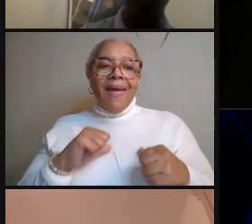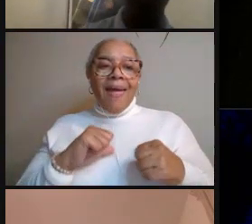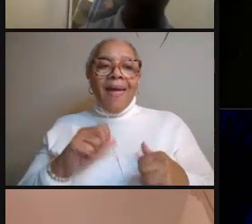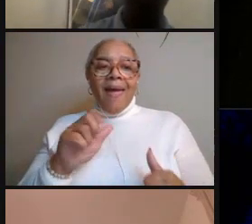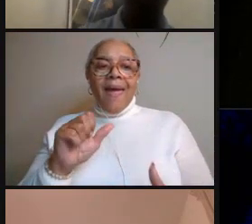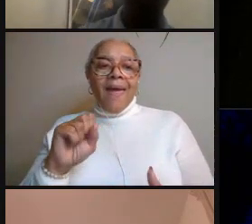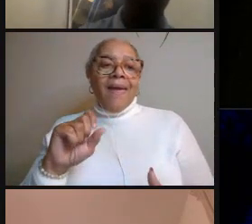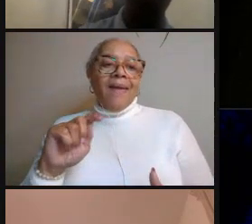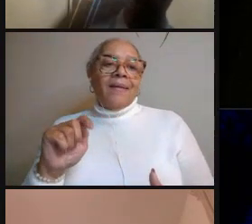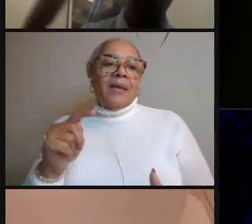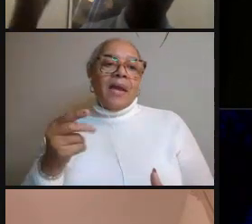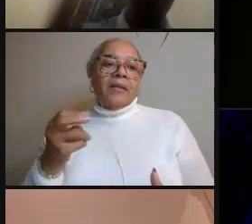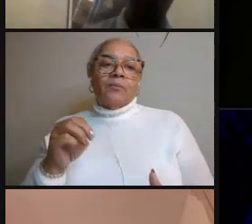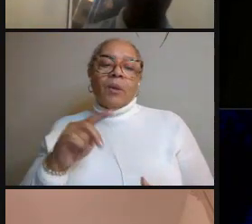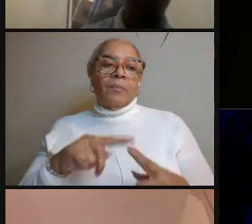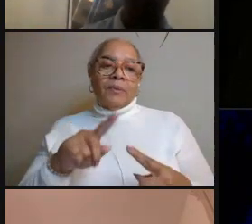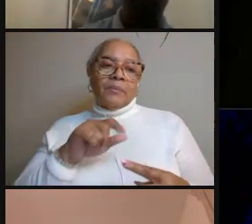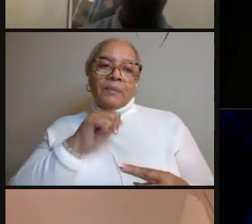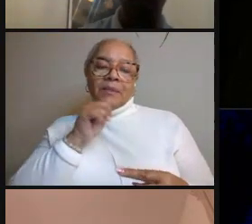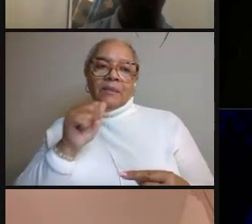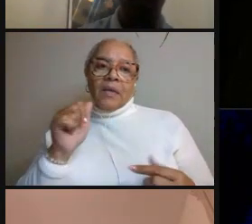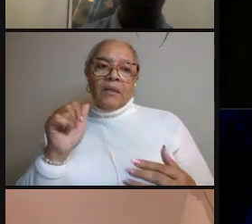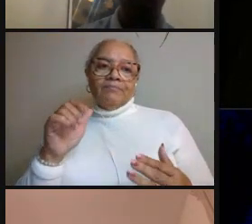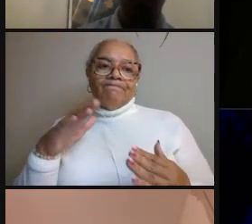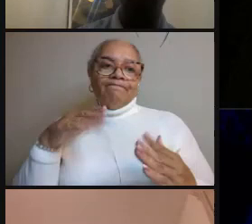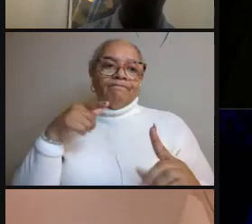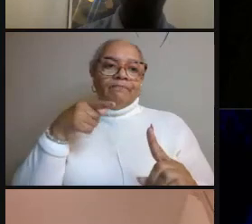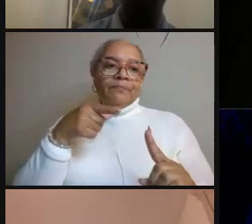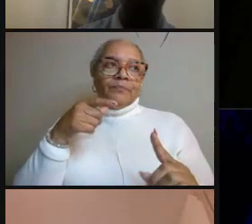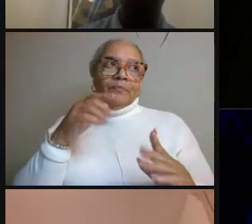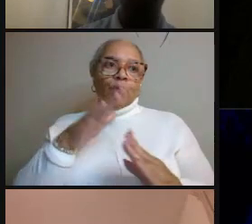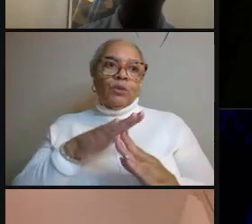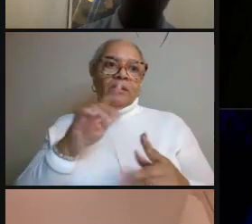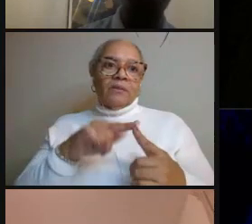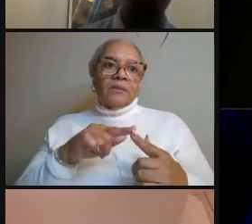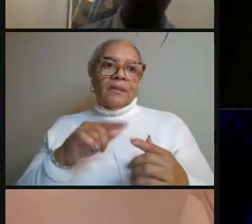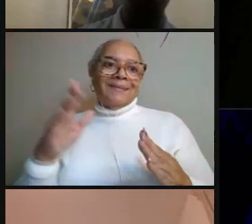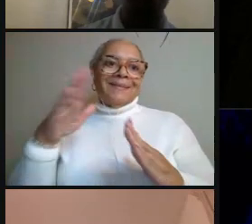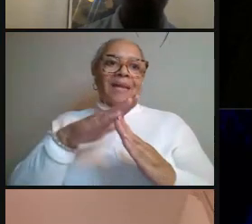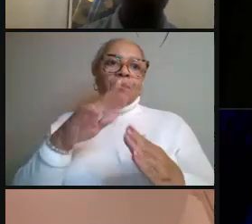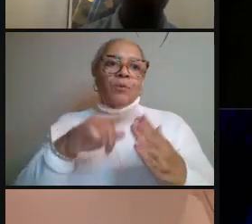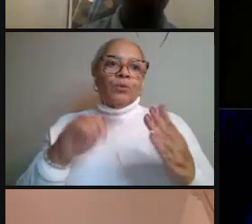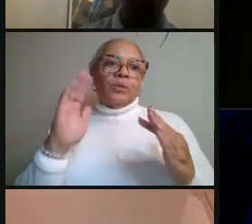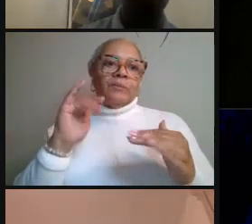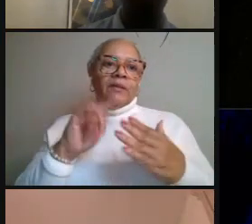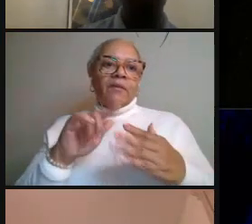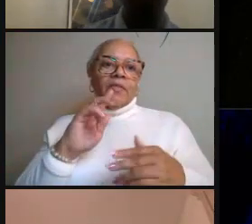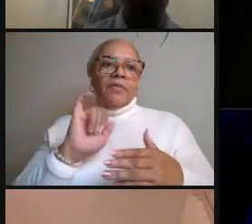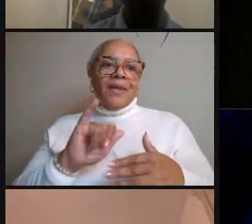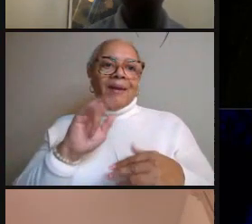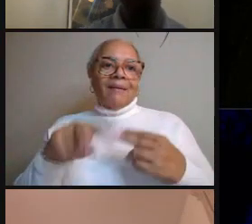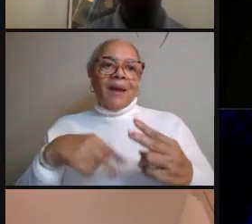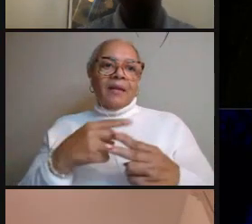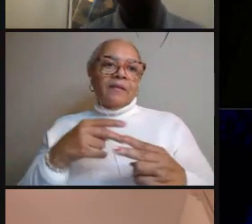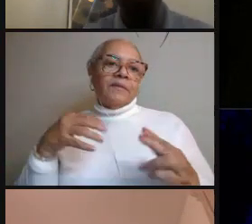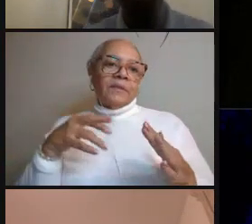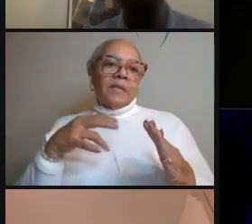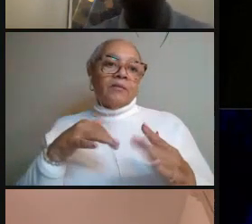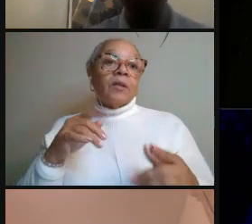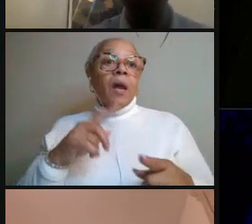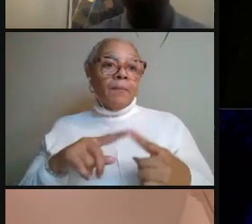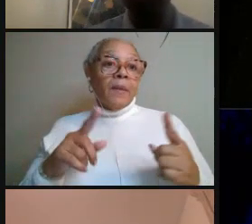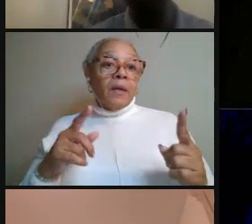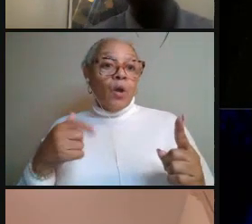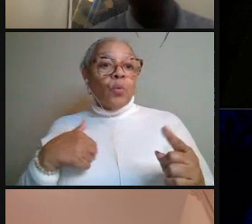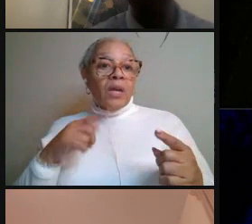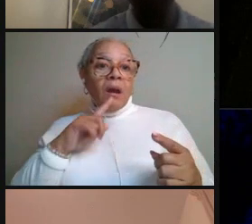It doesn't probably reach the cutoff that you'd expect for those kind of studies. Yeah. But I mean, we are trying